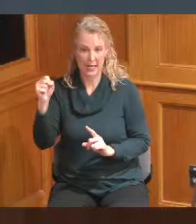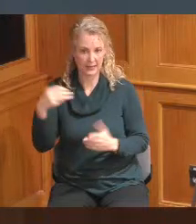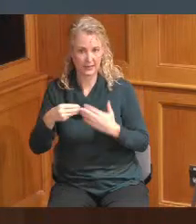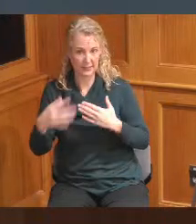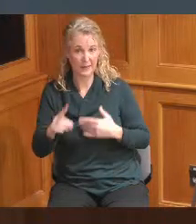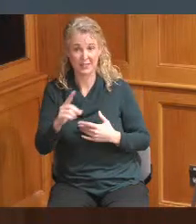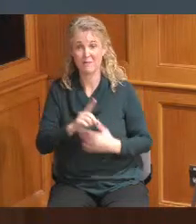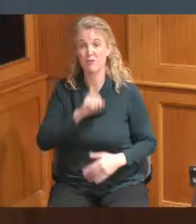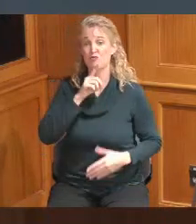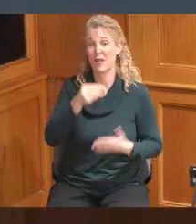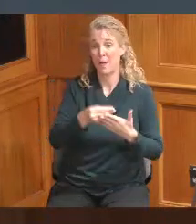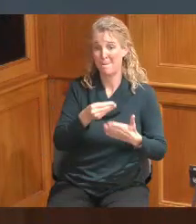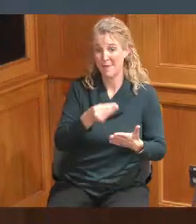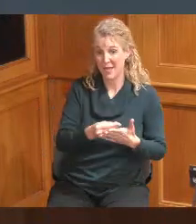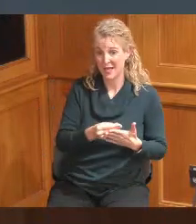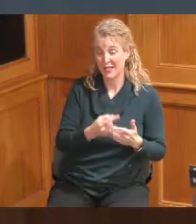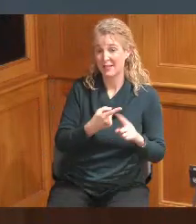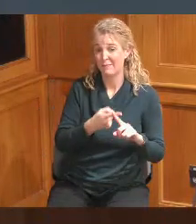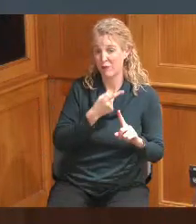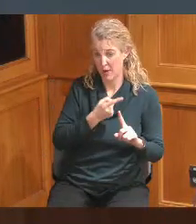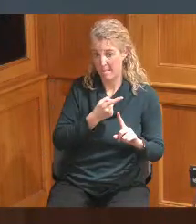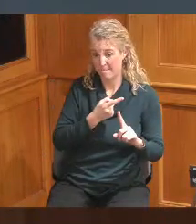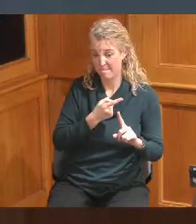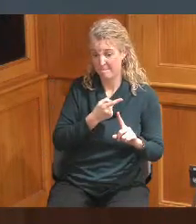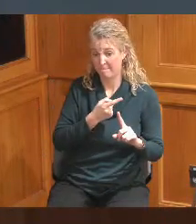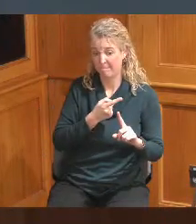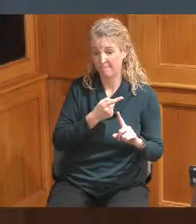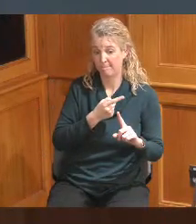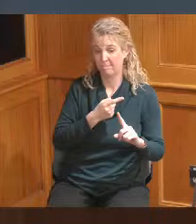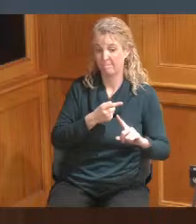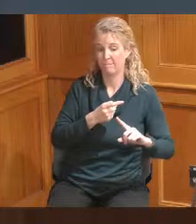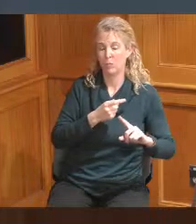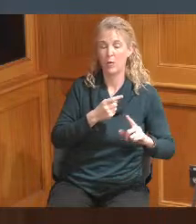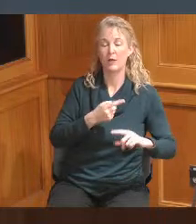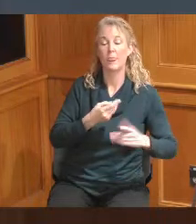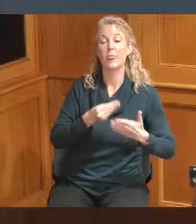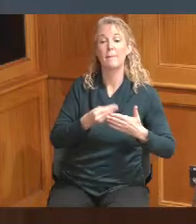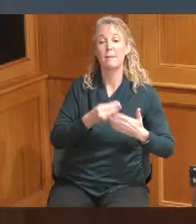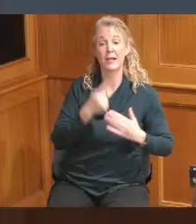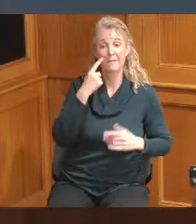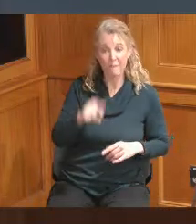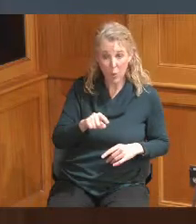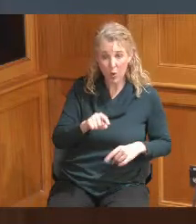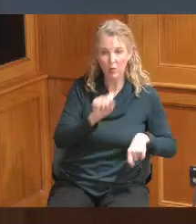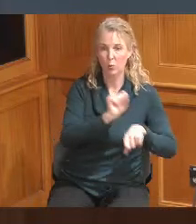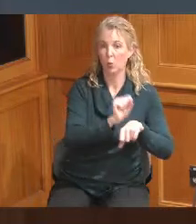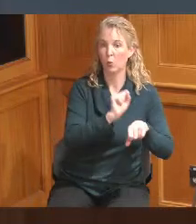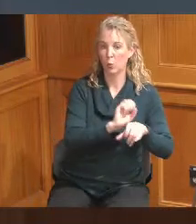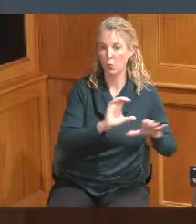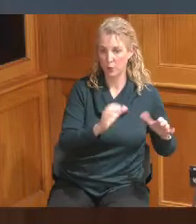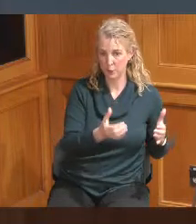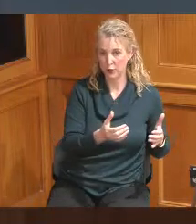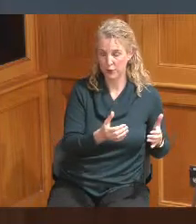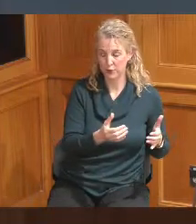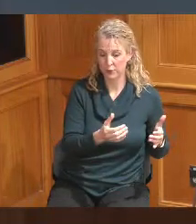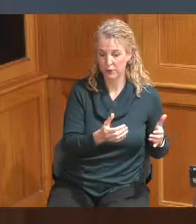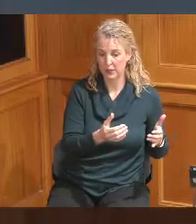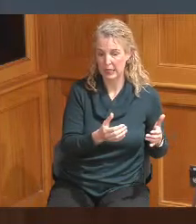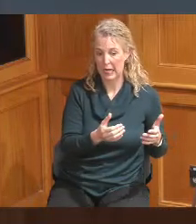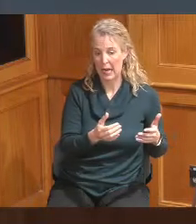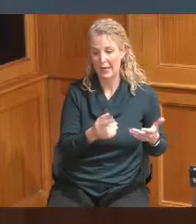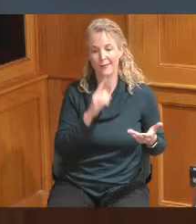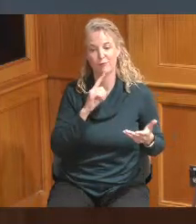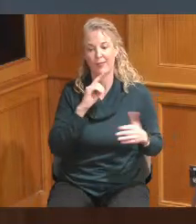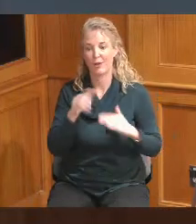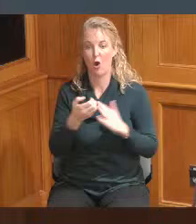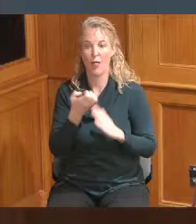from the then support that goes into both from a personnel perspective, which is all local government personnel, but also maintenance and